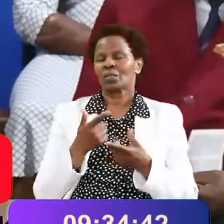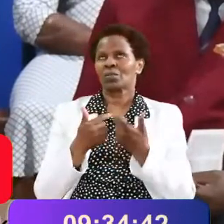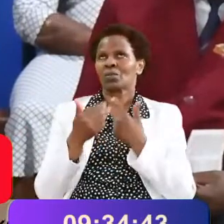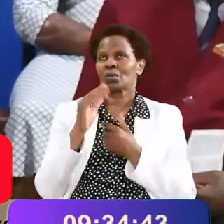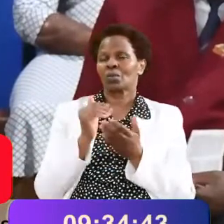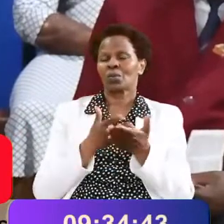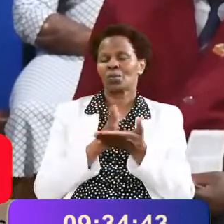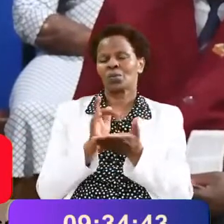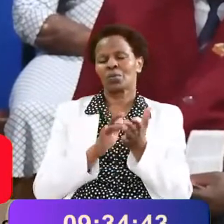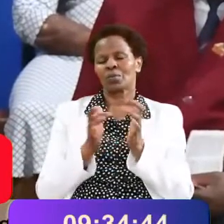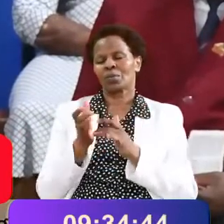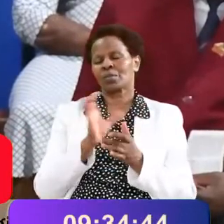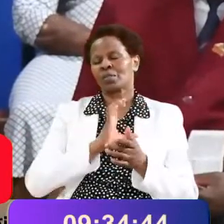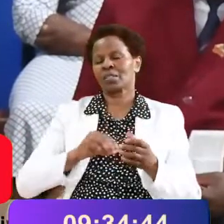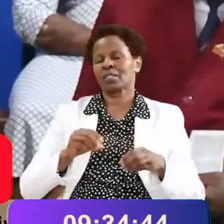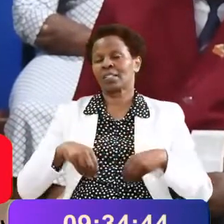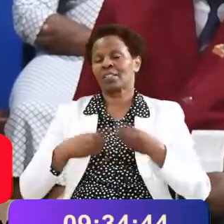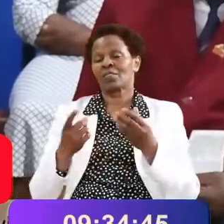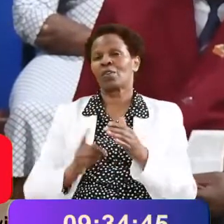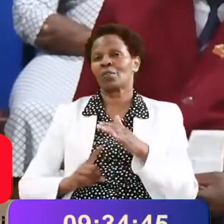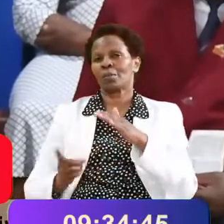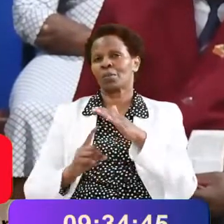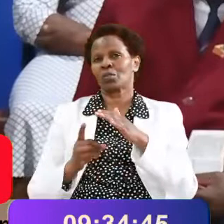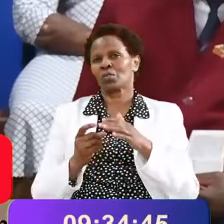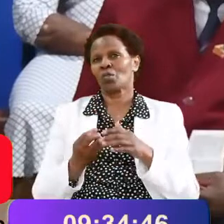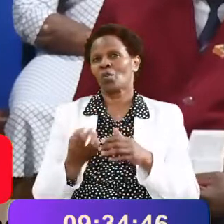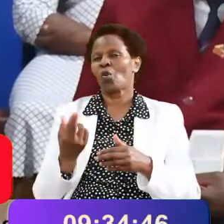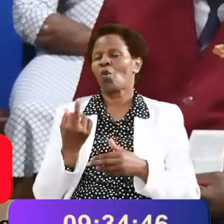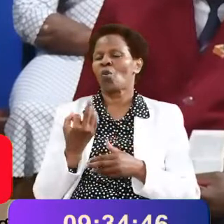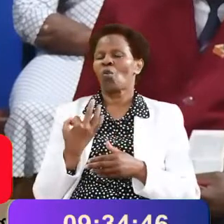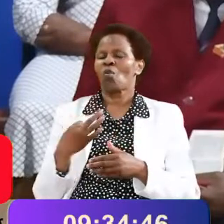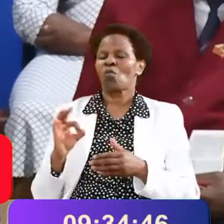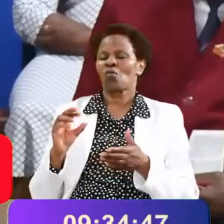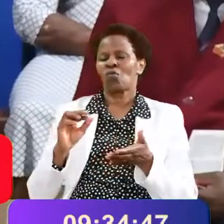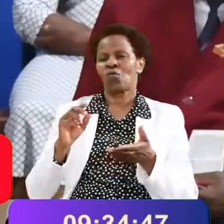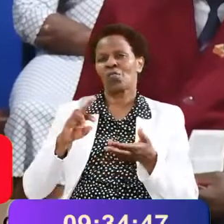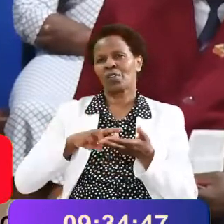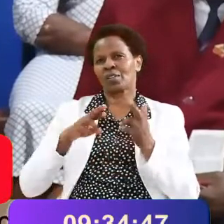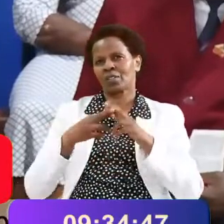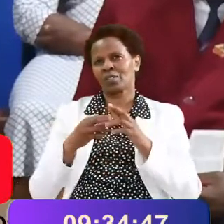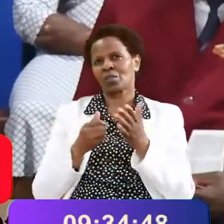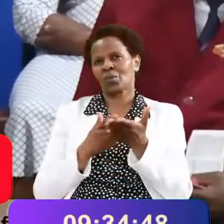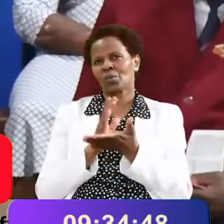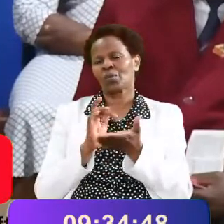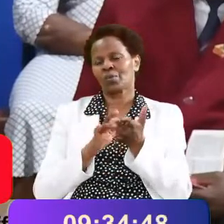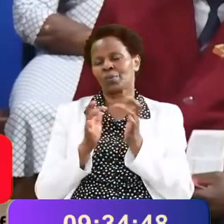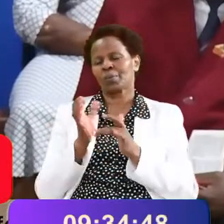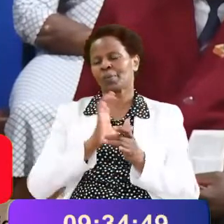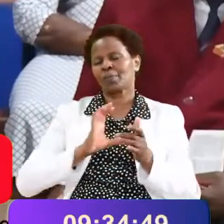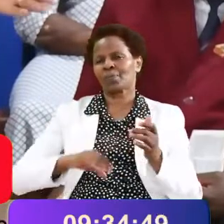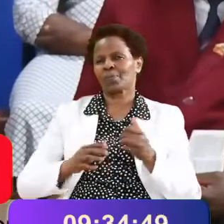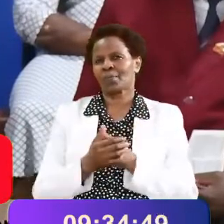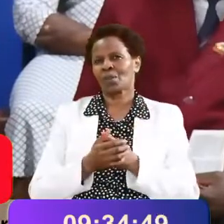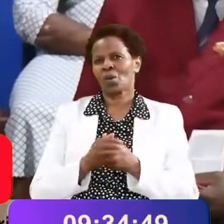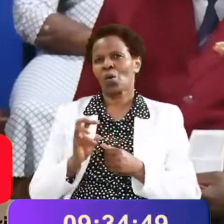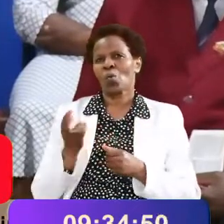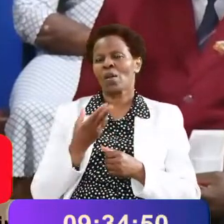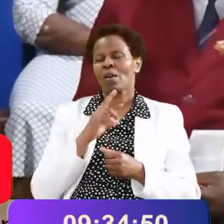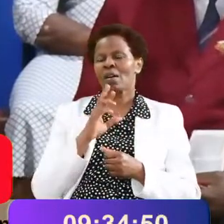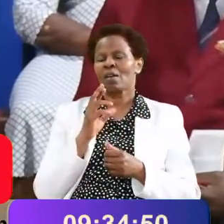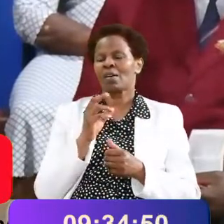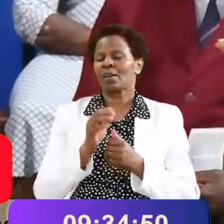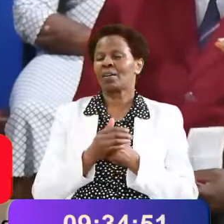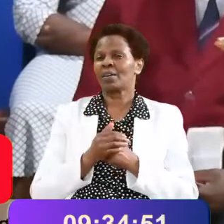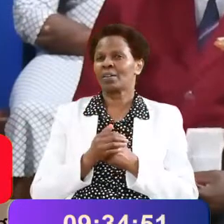us the ministry of reconciliation. So reconciliation is through Jesus Christ. And since we are our